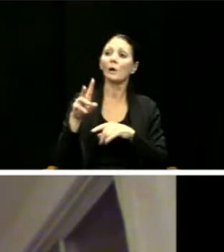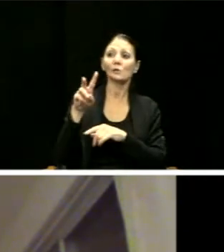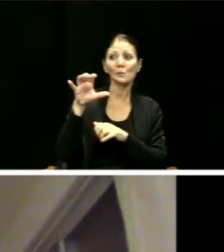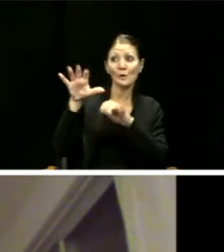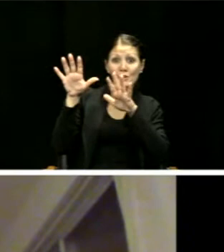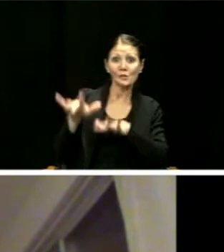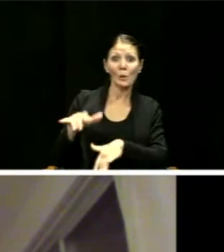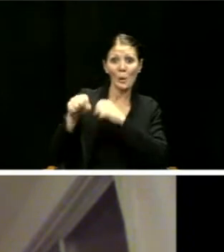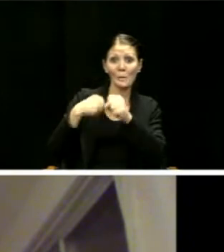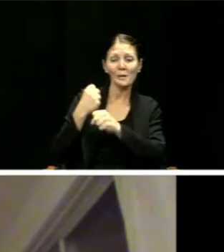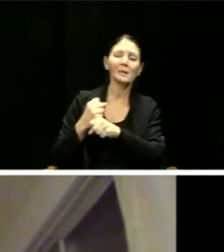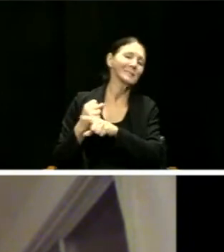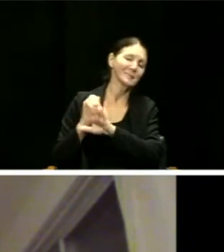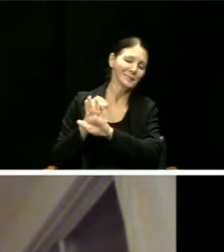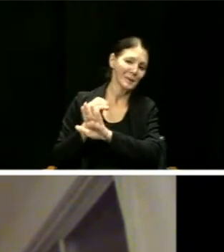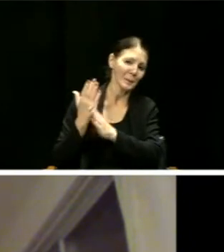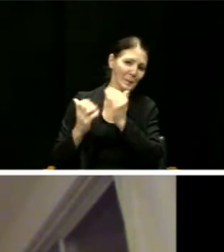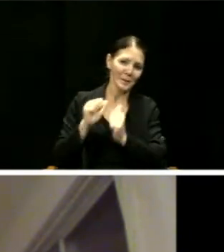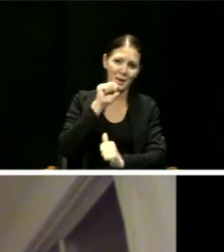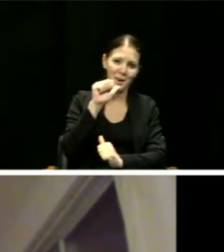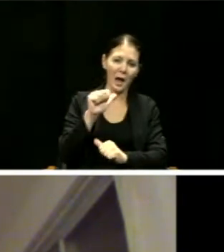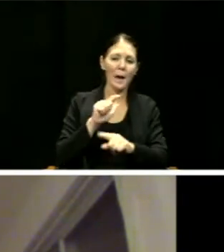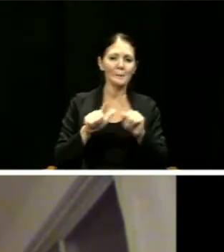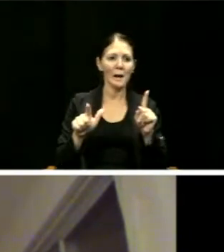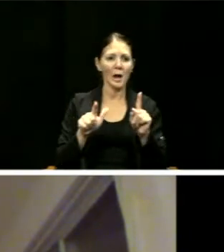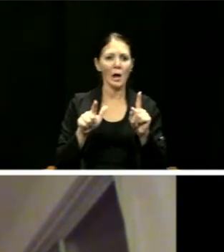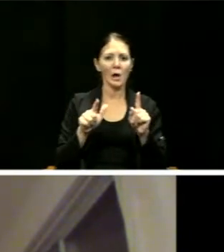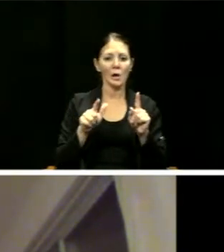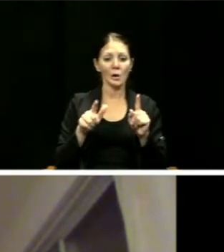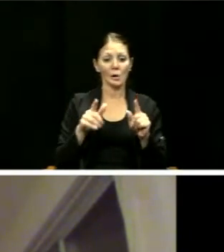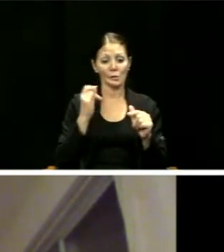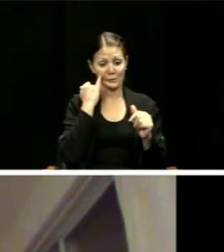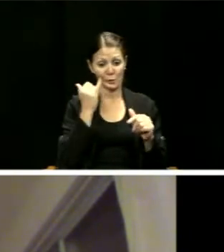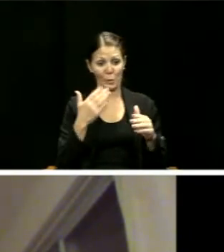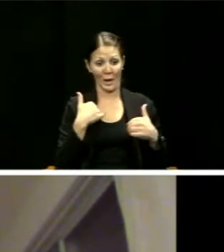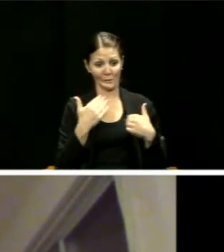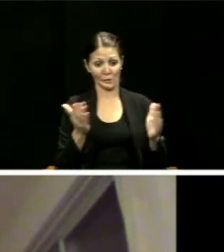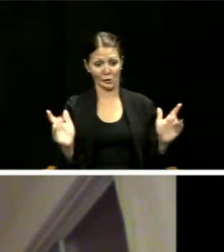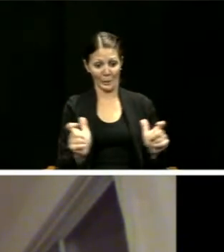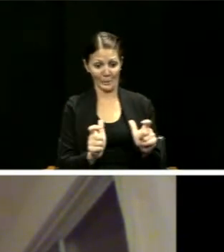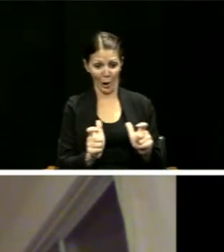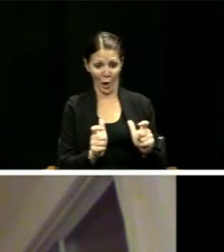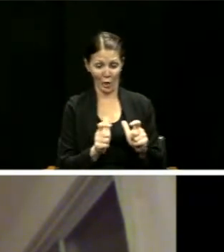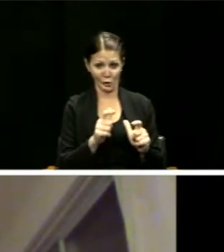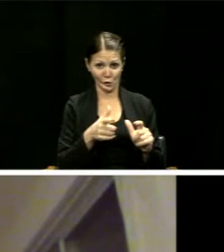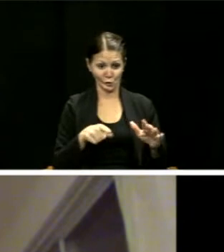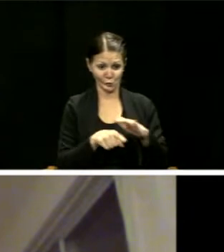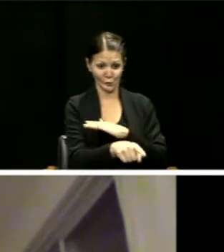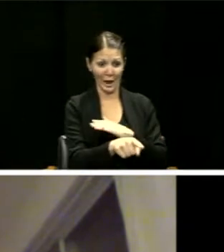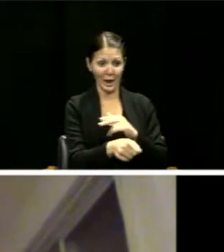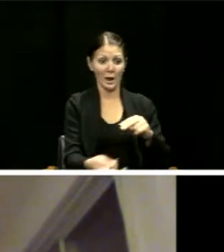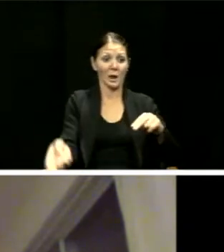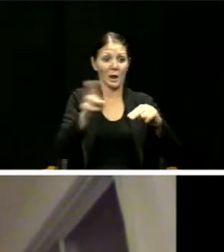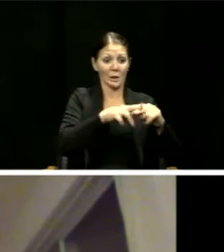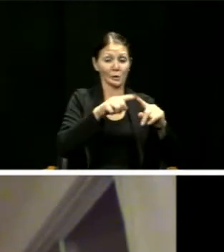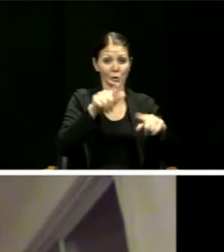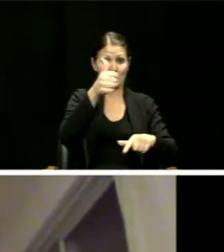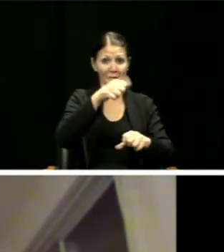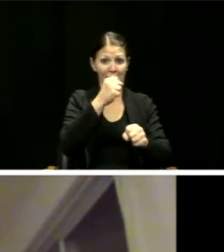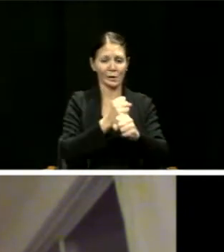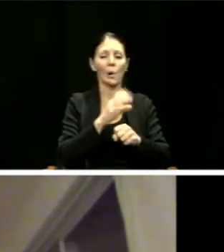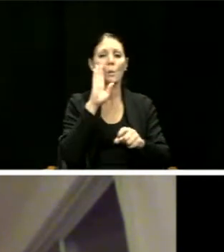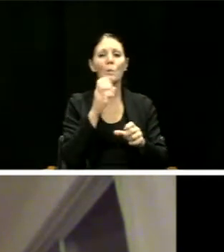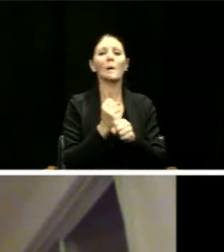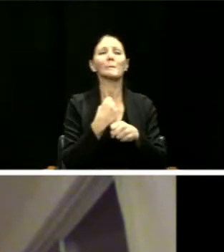storm, but it's certainly, you know, just taking your undersized drains and sizing them even just to 10-year is going to make a tremendous difference, even